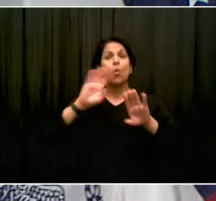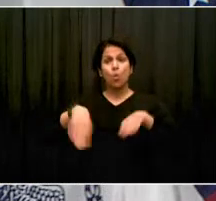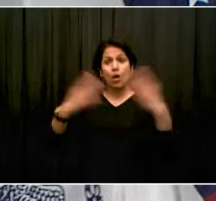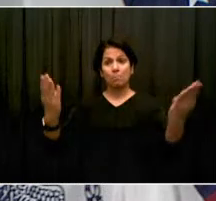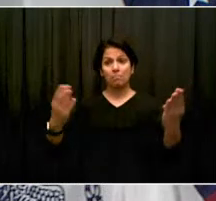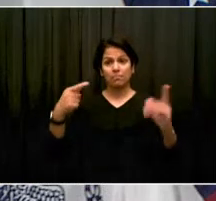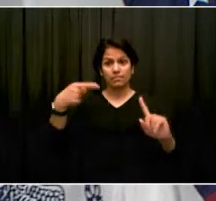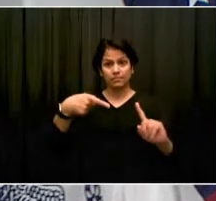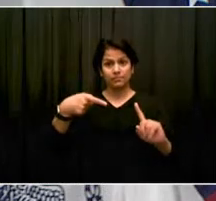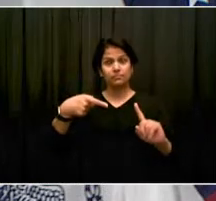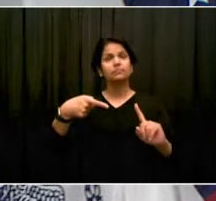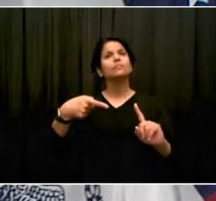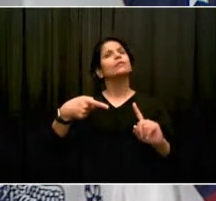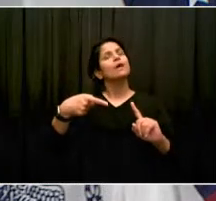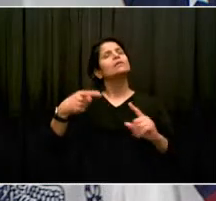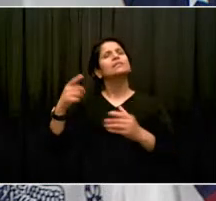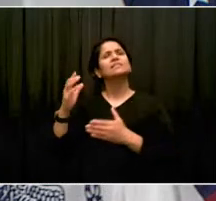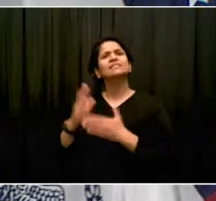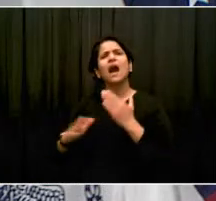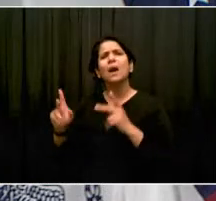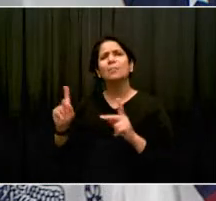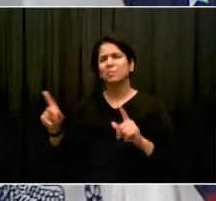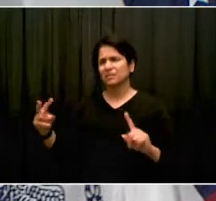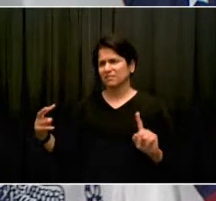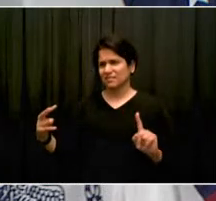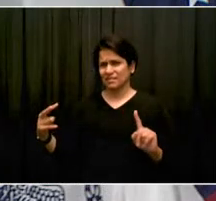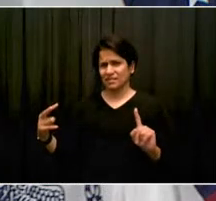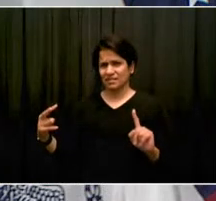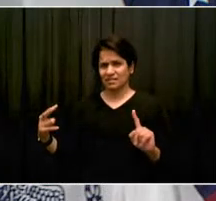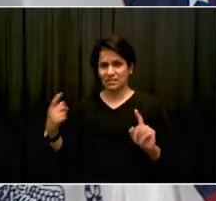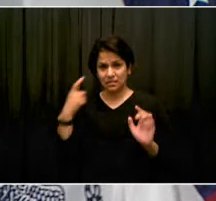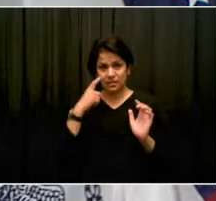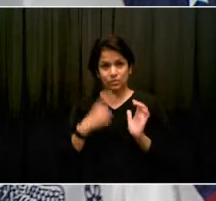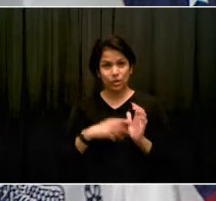school's end date, and whether the UFT and